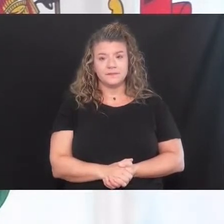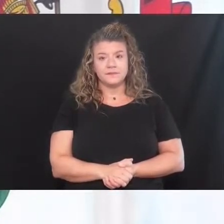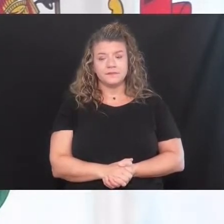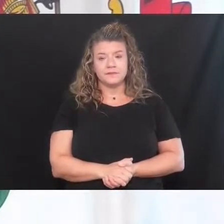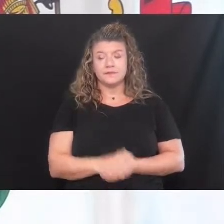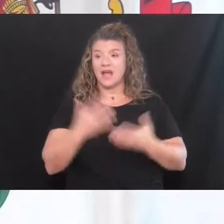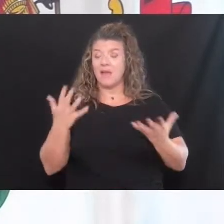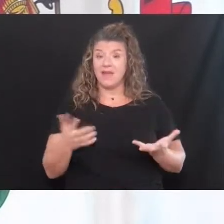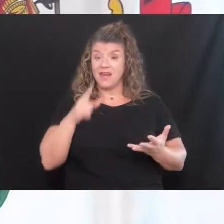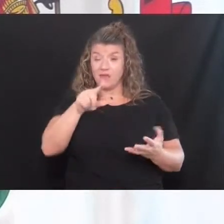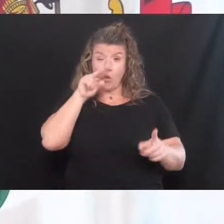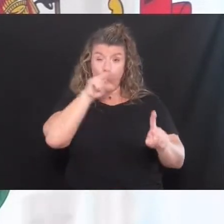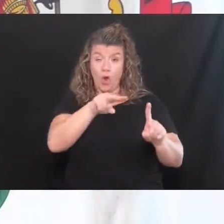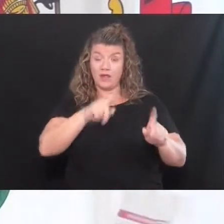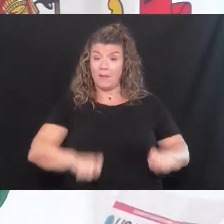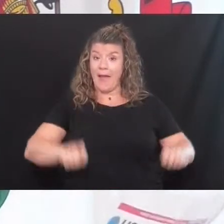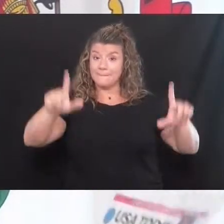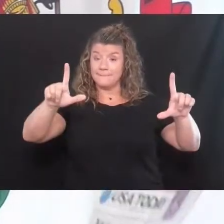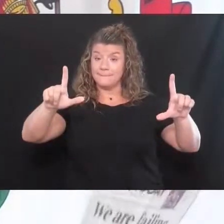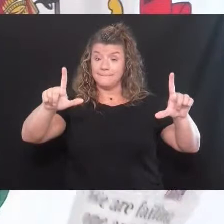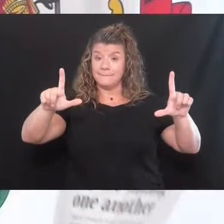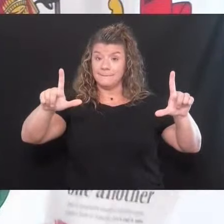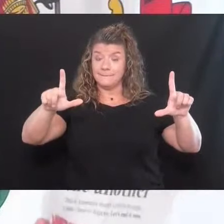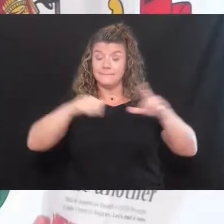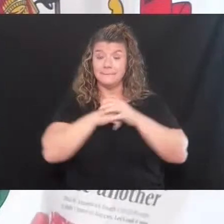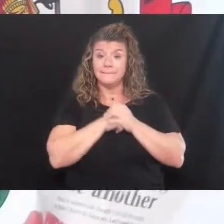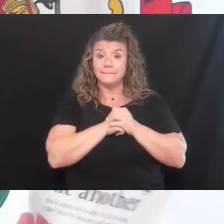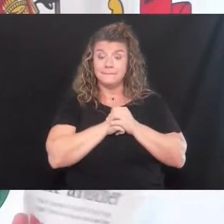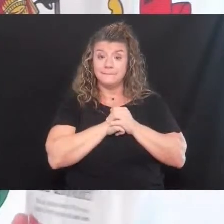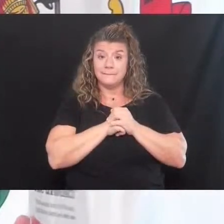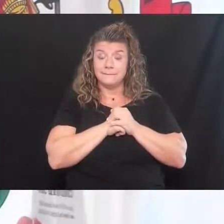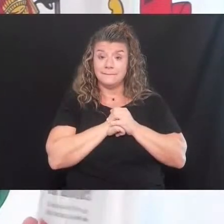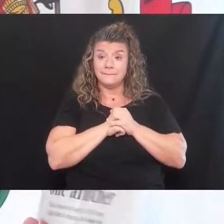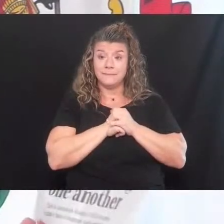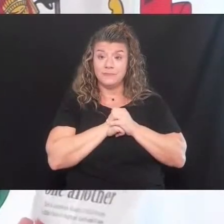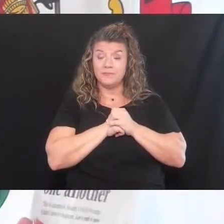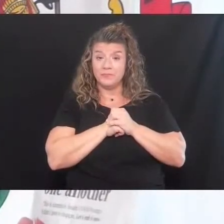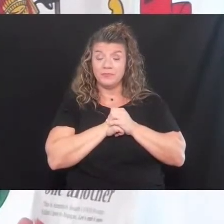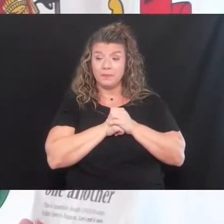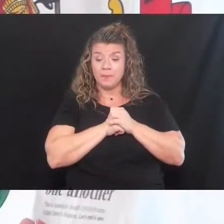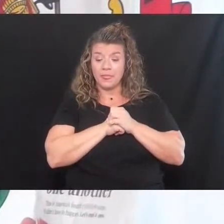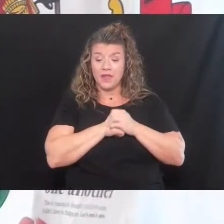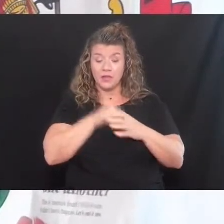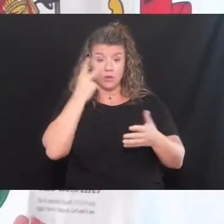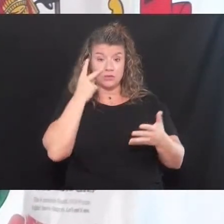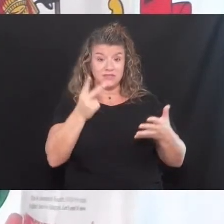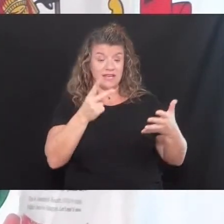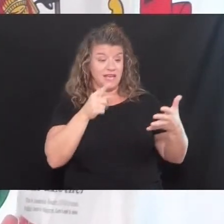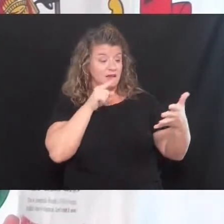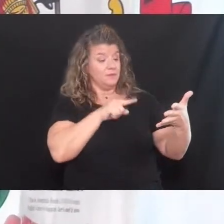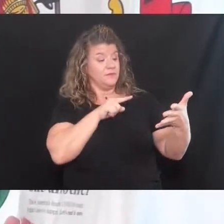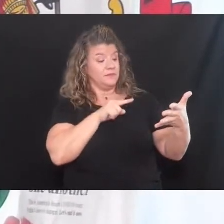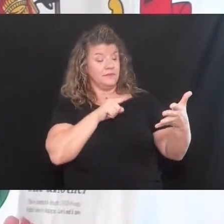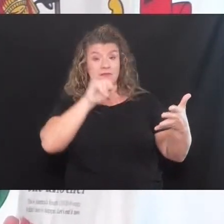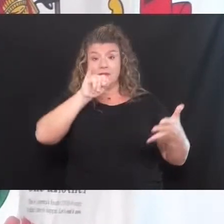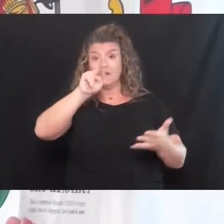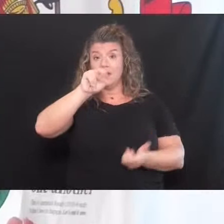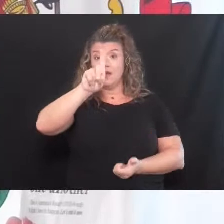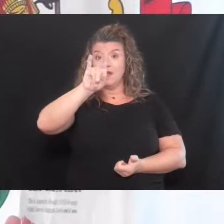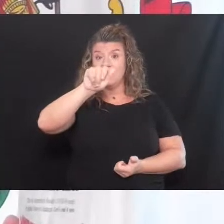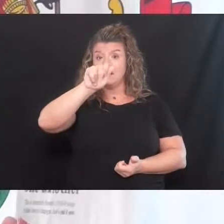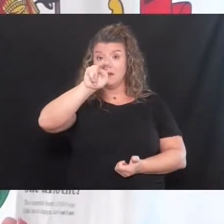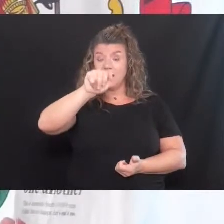I mean, if you'll look at this map, and you'll start right here, at Indiana and